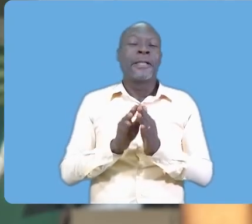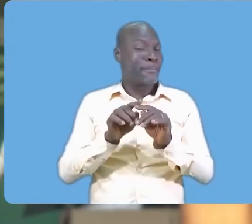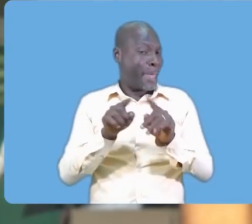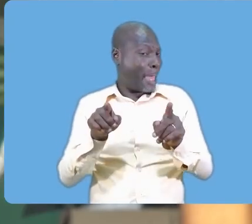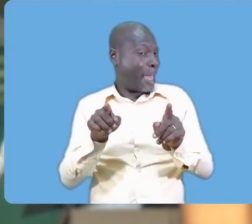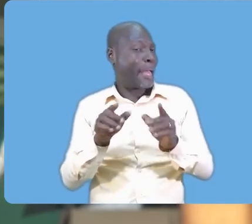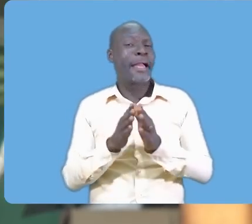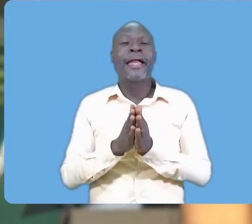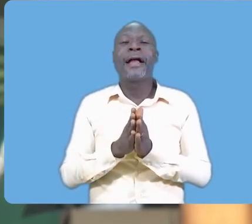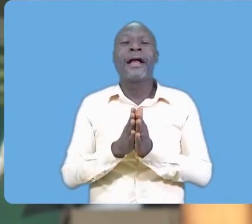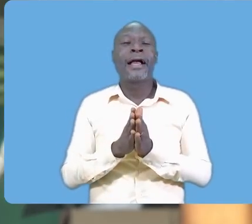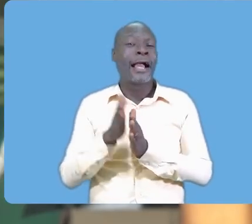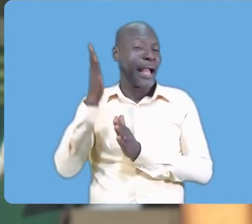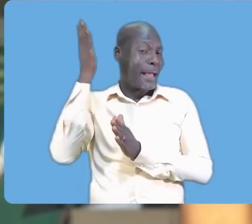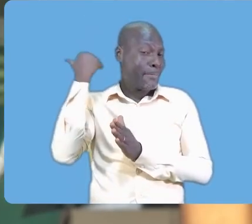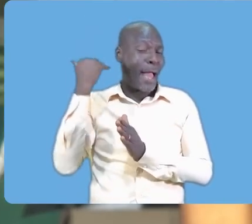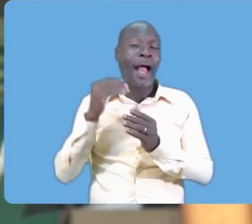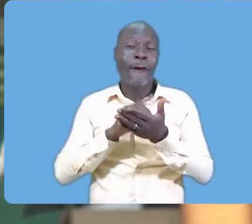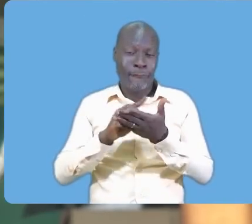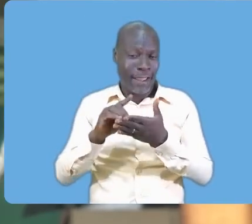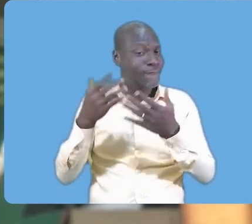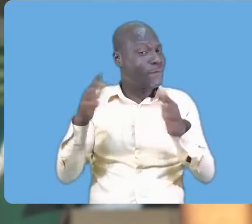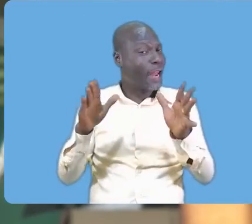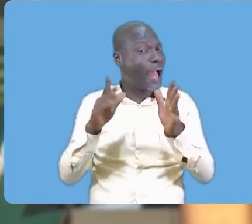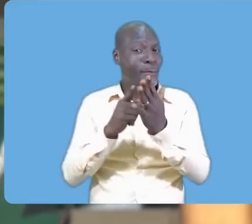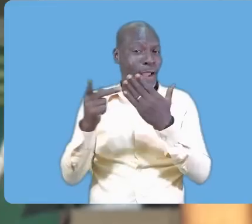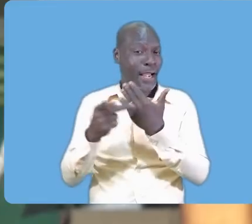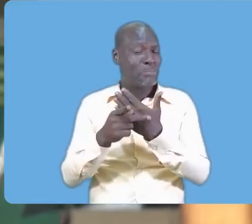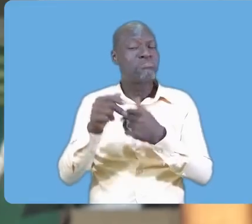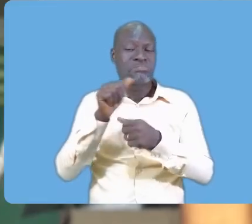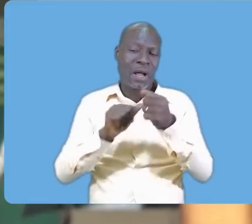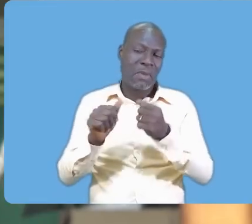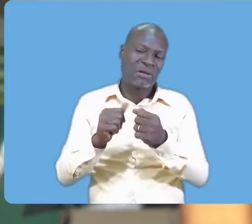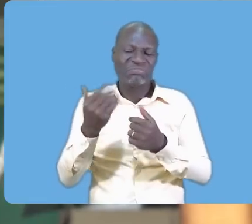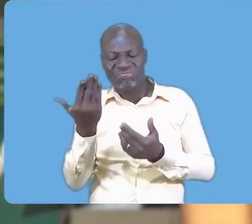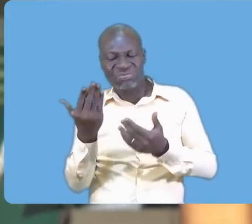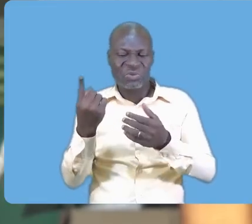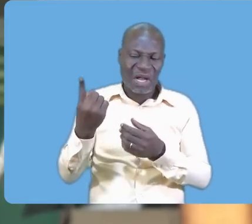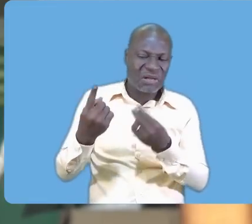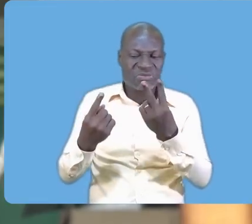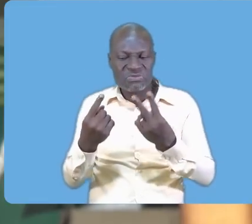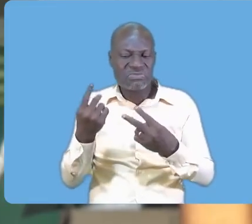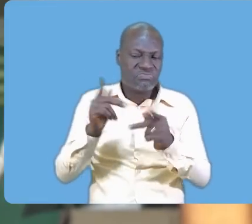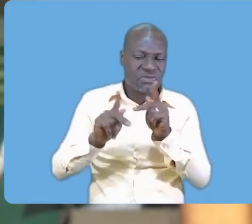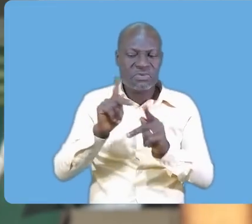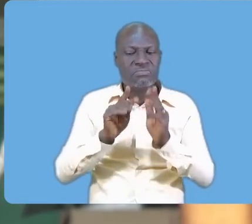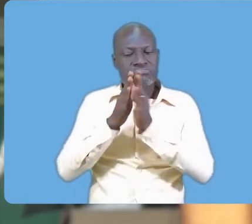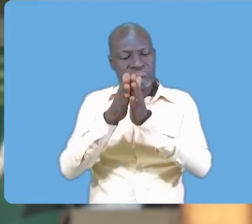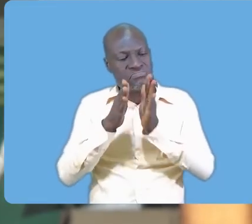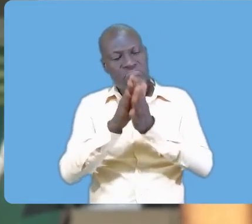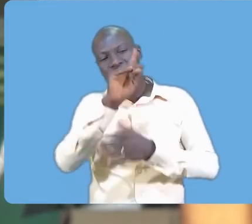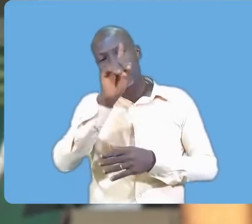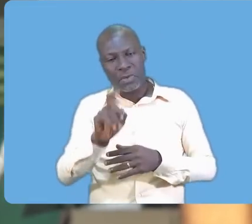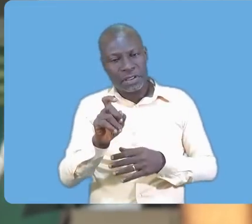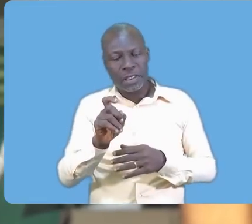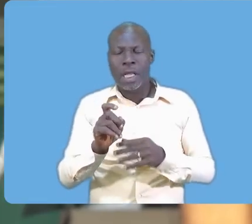na last week ebra ye wi adwumade no nipa baako ani mienu bi efreye na